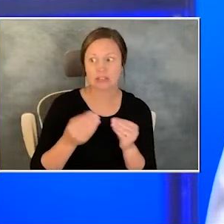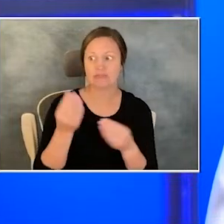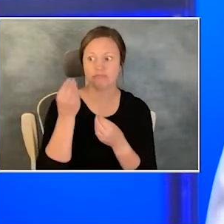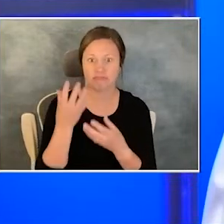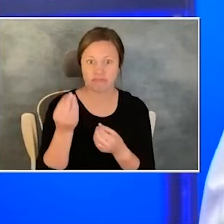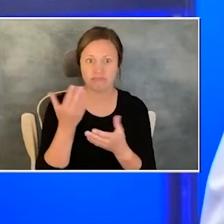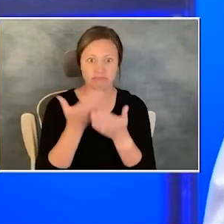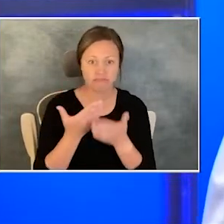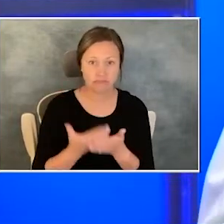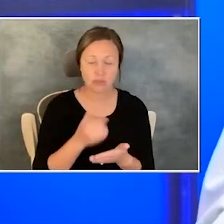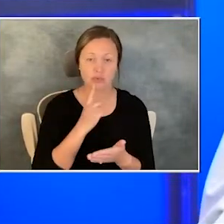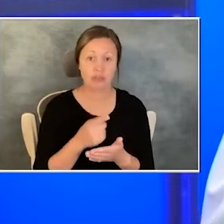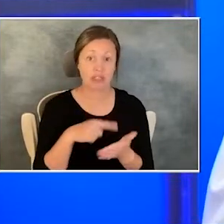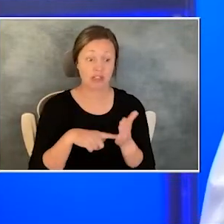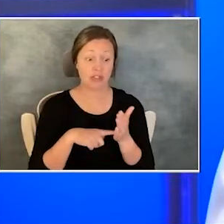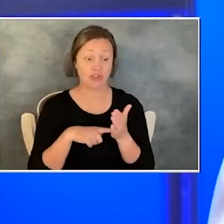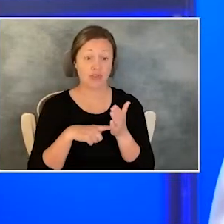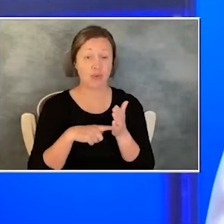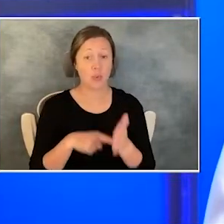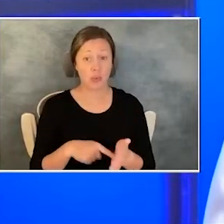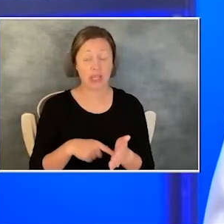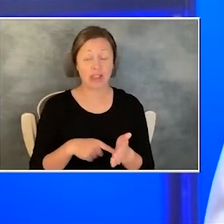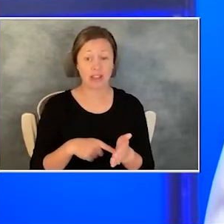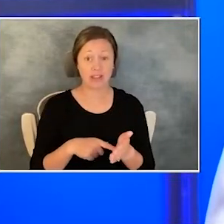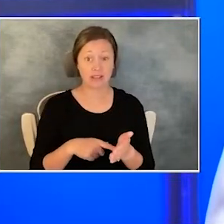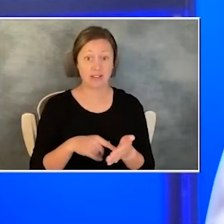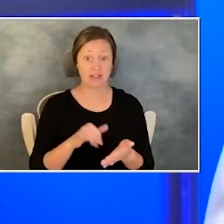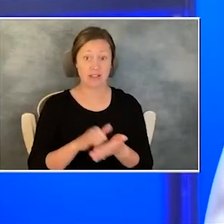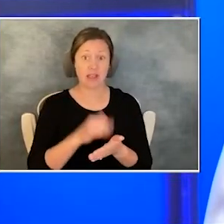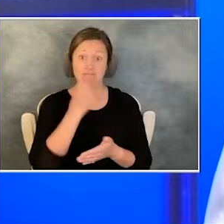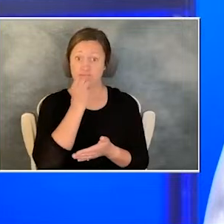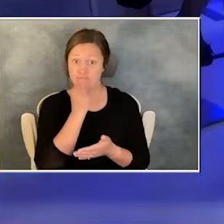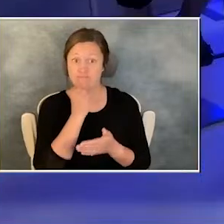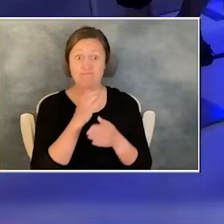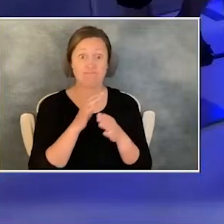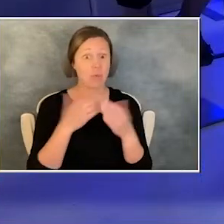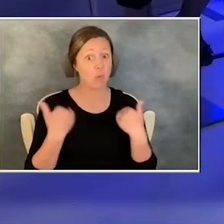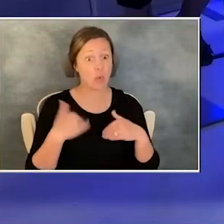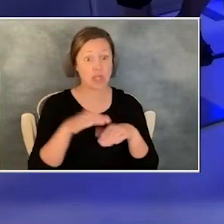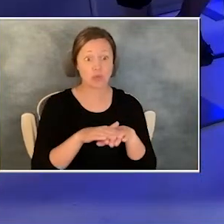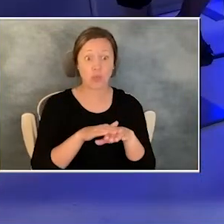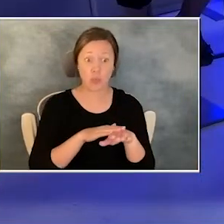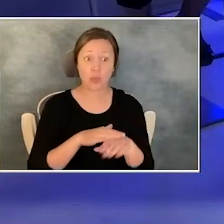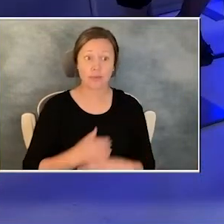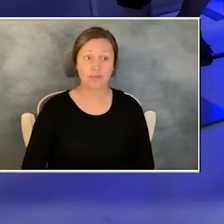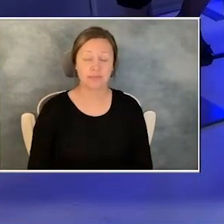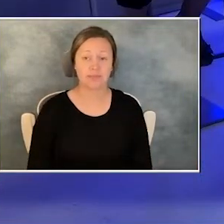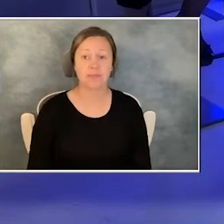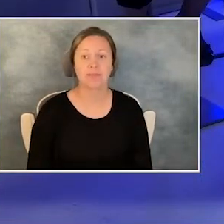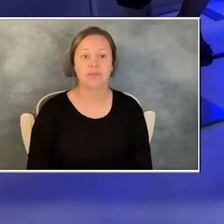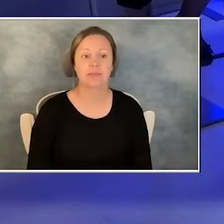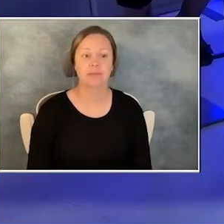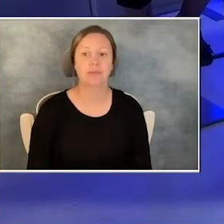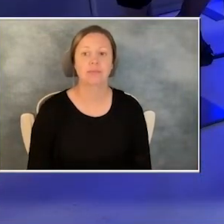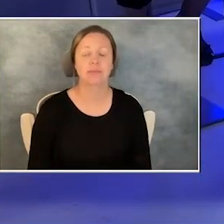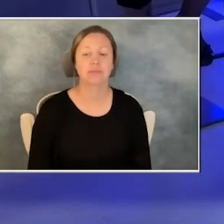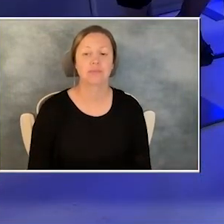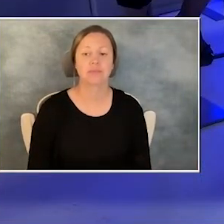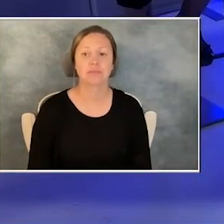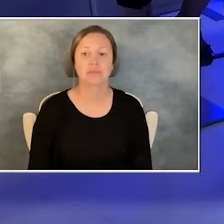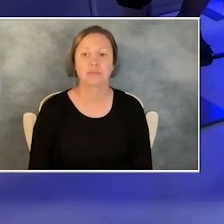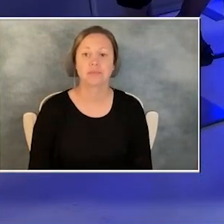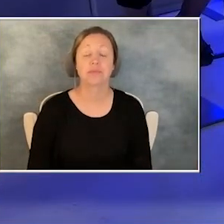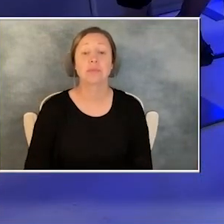to, in a lot of different directions, to a meaningful slowing of decline. By the time my dad was diagnosed, it was too late for